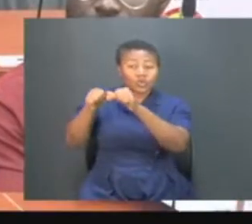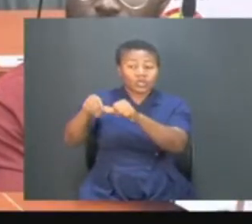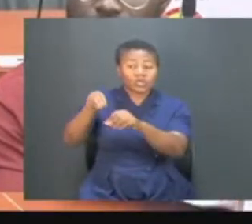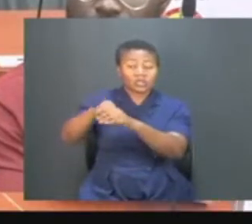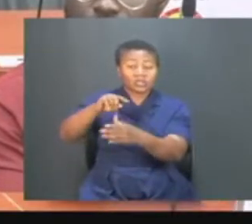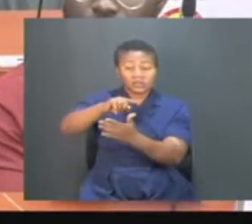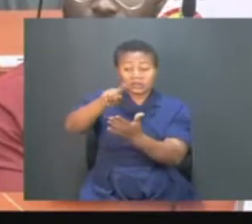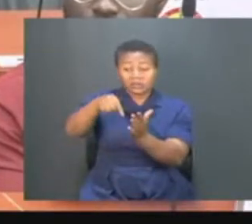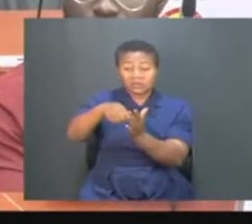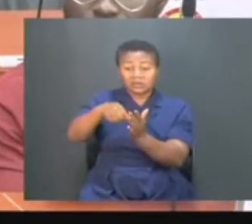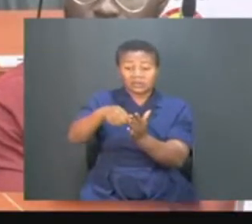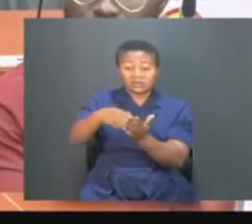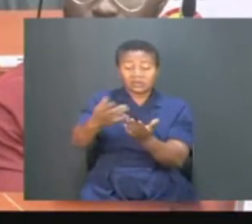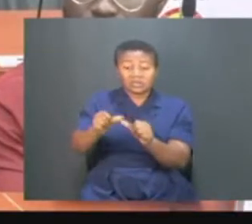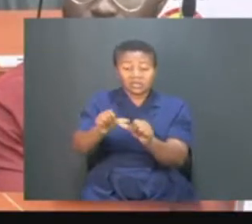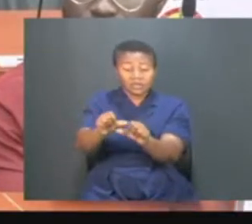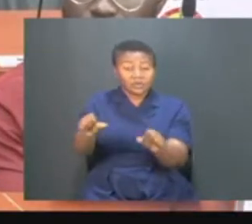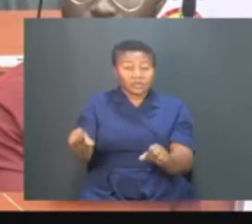across day and night.